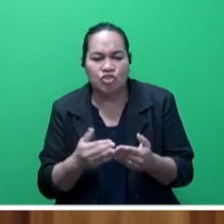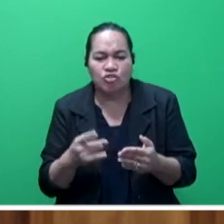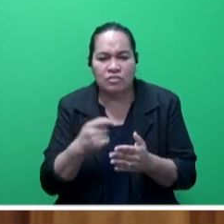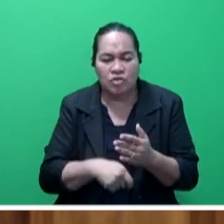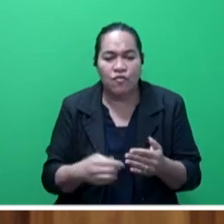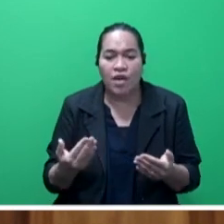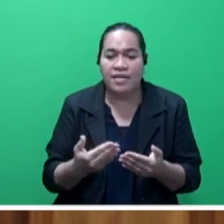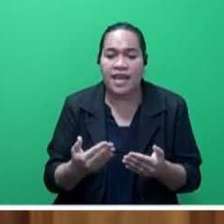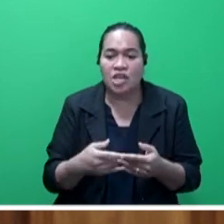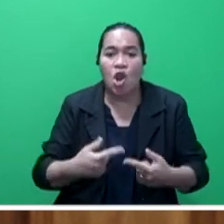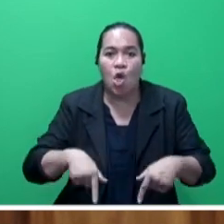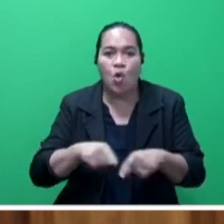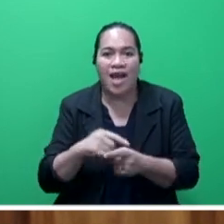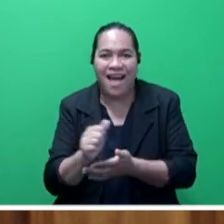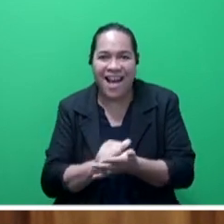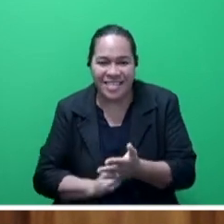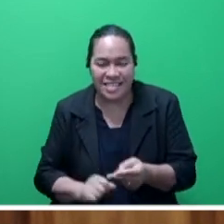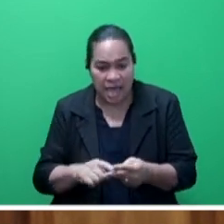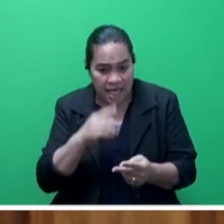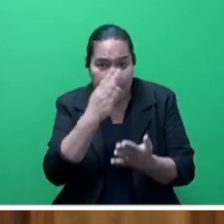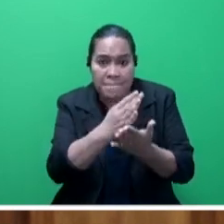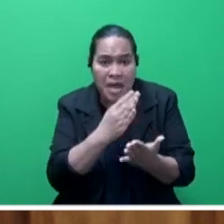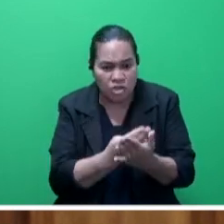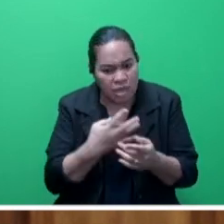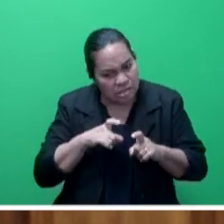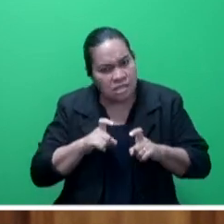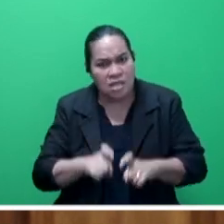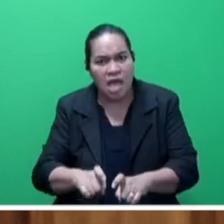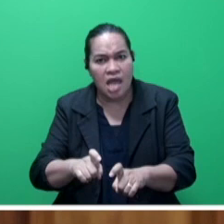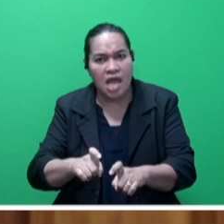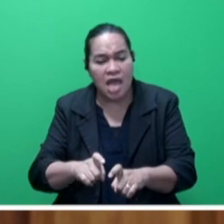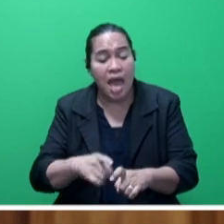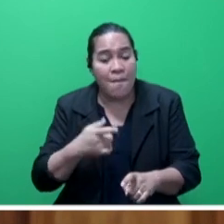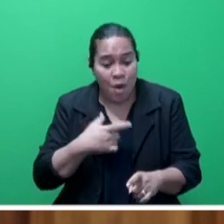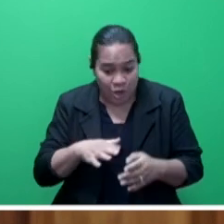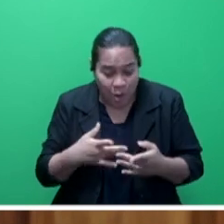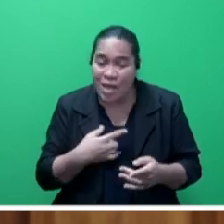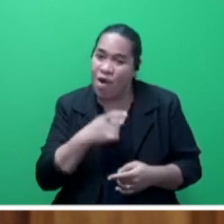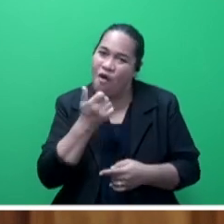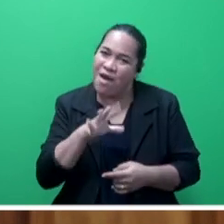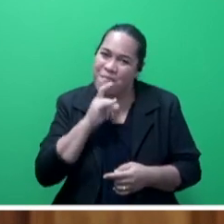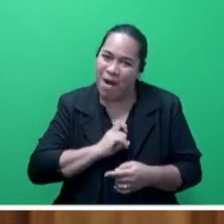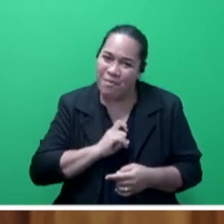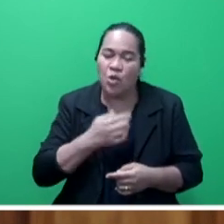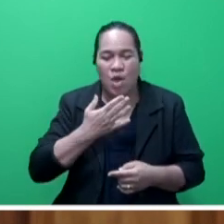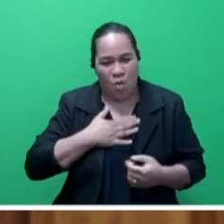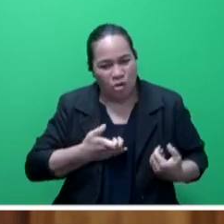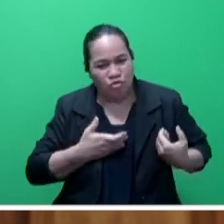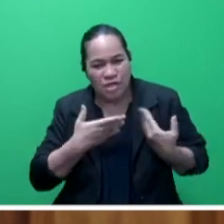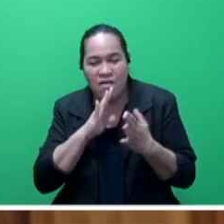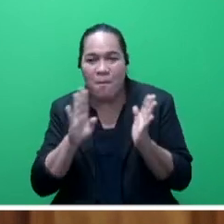artists. In this budget, Mr. Speaker, sir, these remain because, as we promised, we want to give the